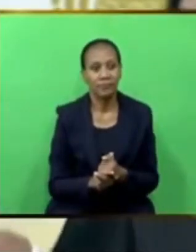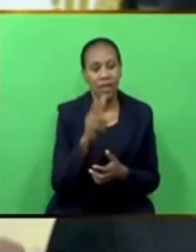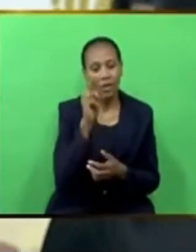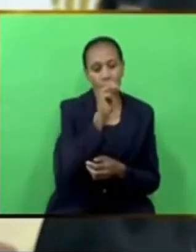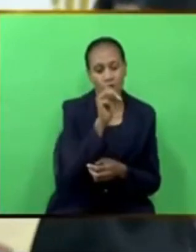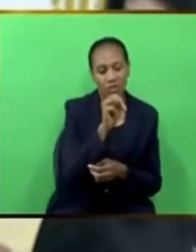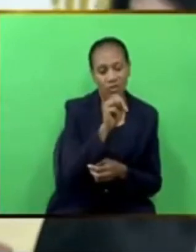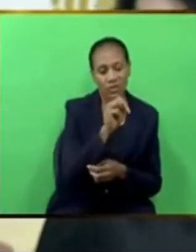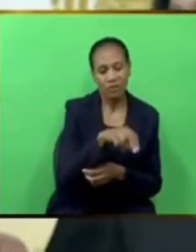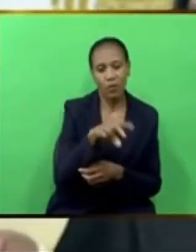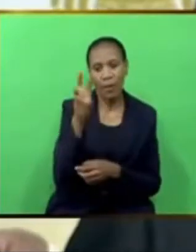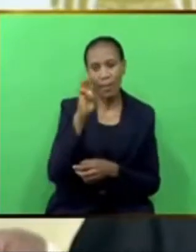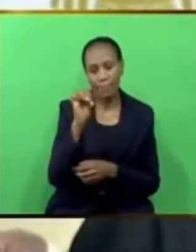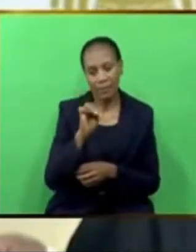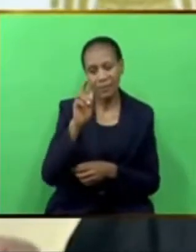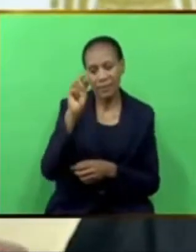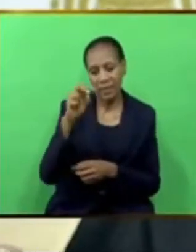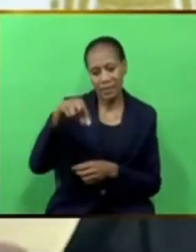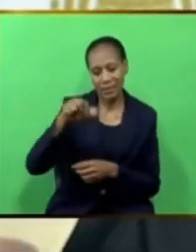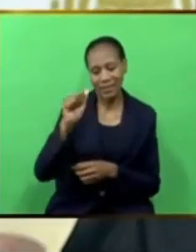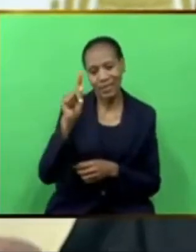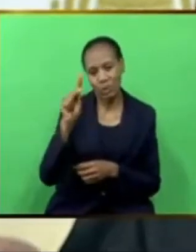Nosiviwe Mapisa Ngagula,